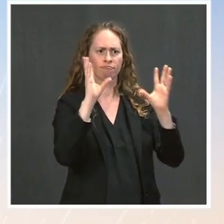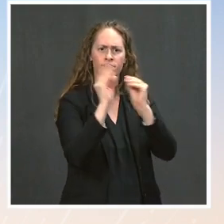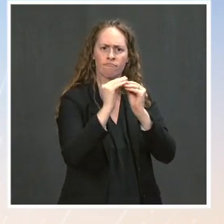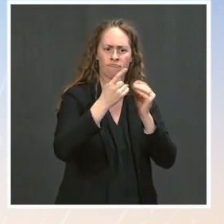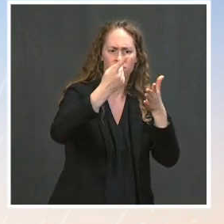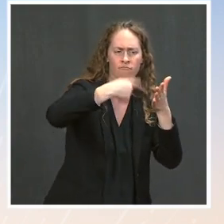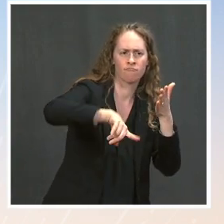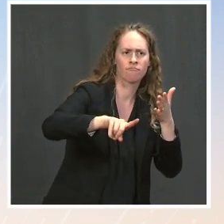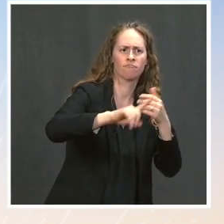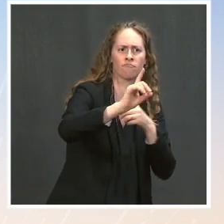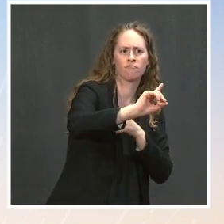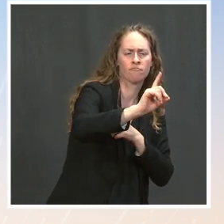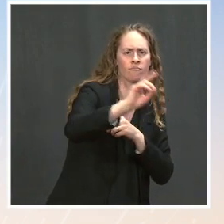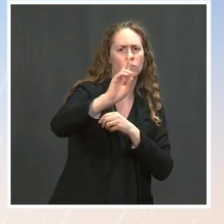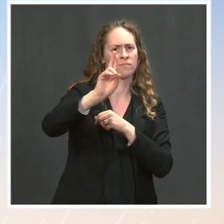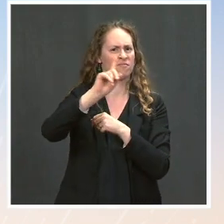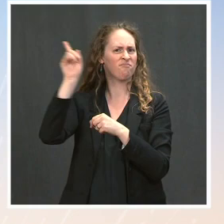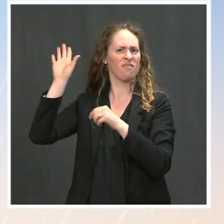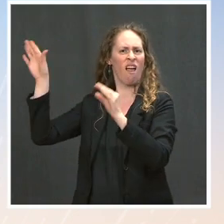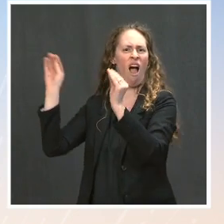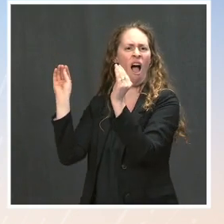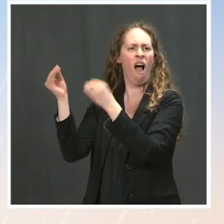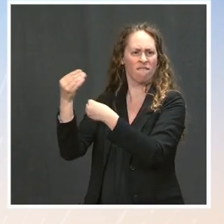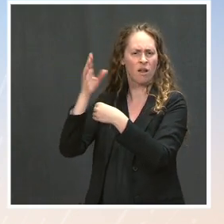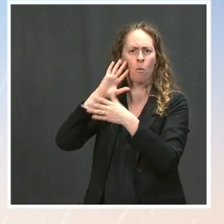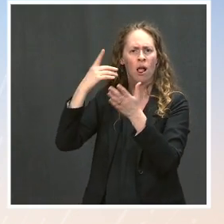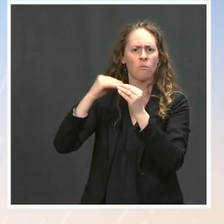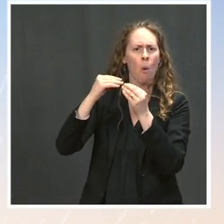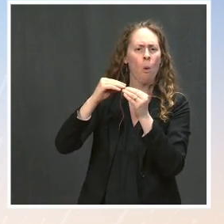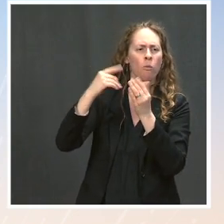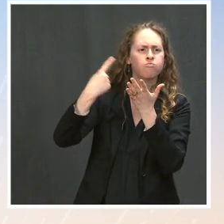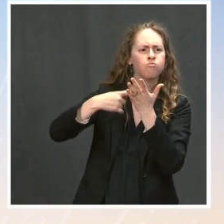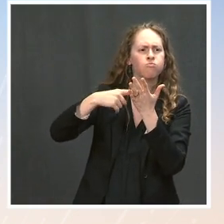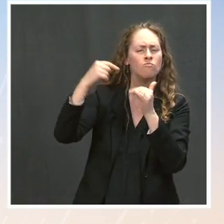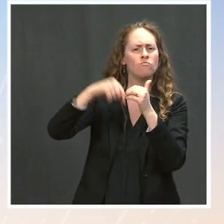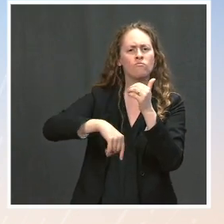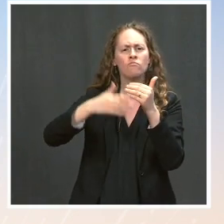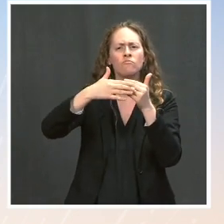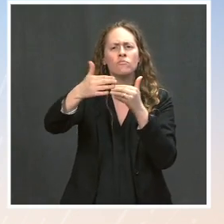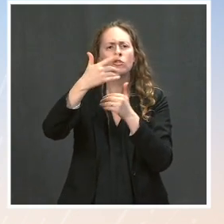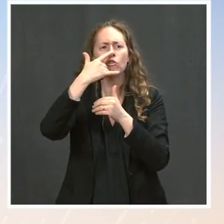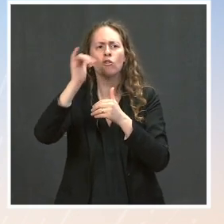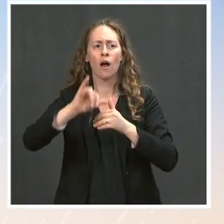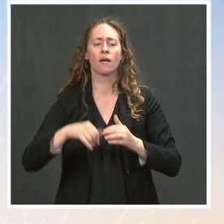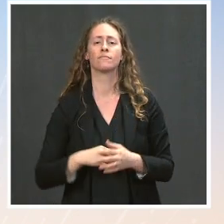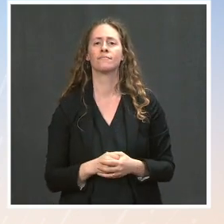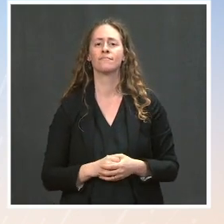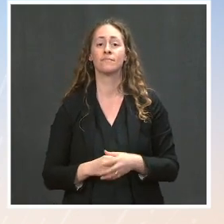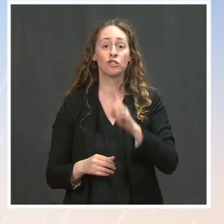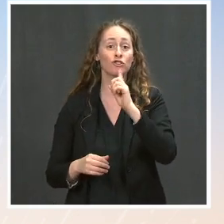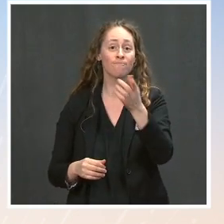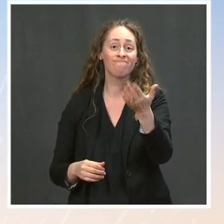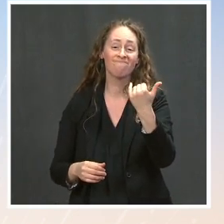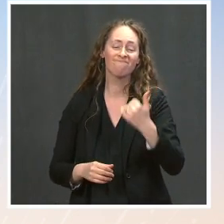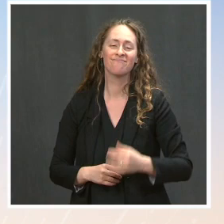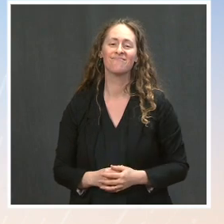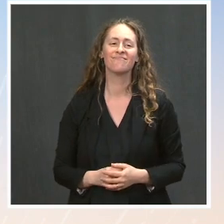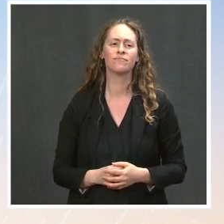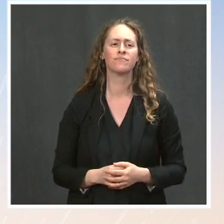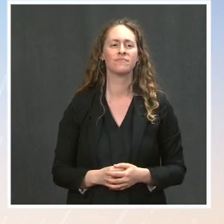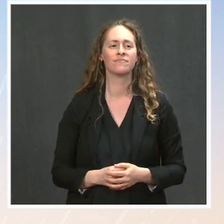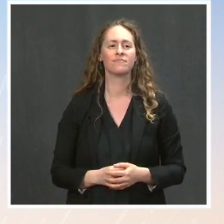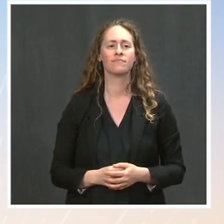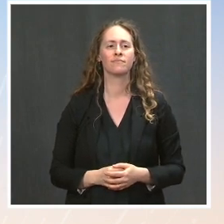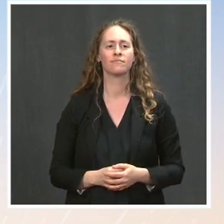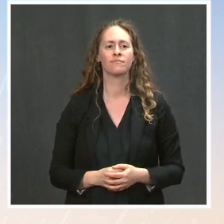to the Oval Office and have a discussion about it and what the path forward looks like. Thank you. Sure. Go ahead. Thank you, ma'am. I have one question about foreign policy and